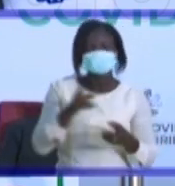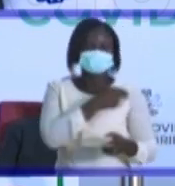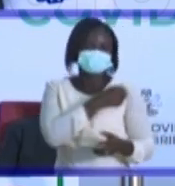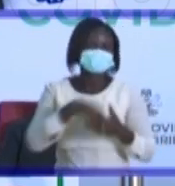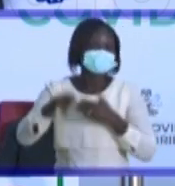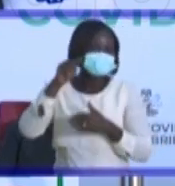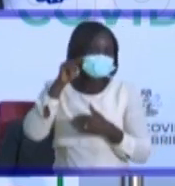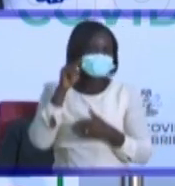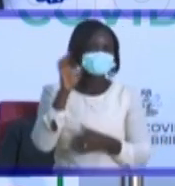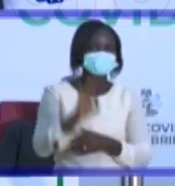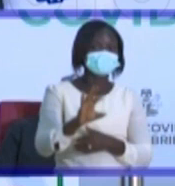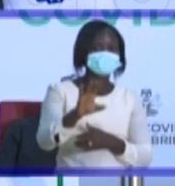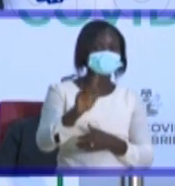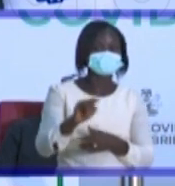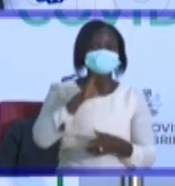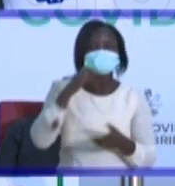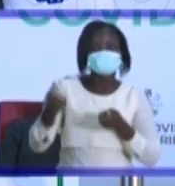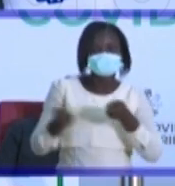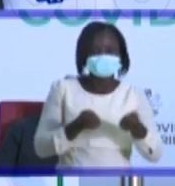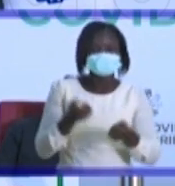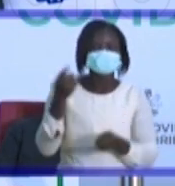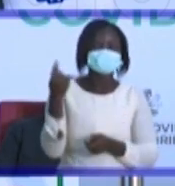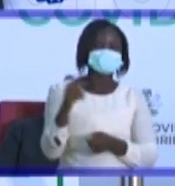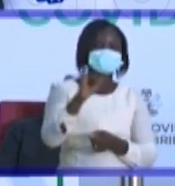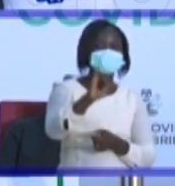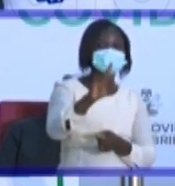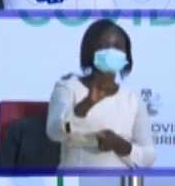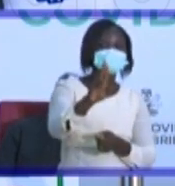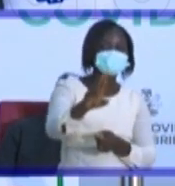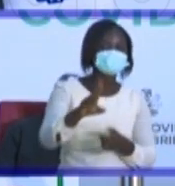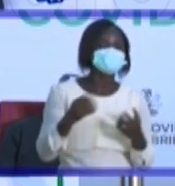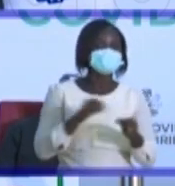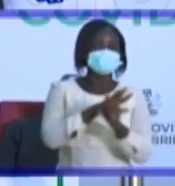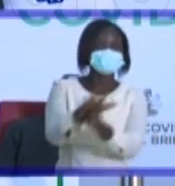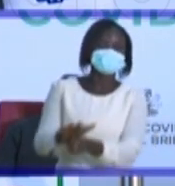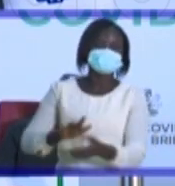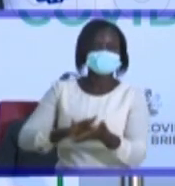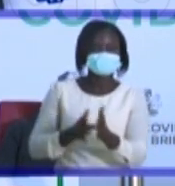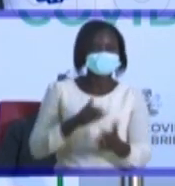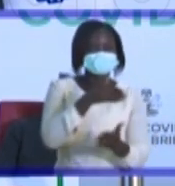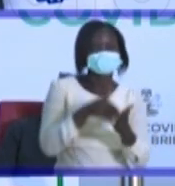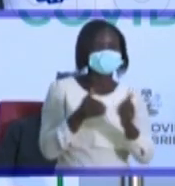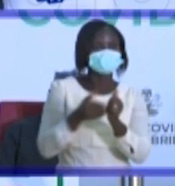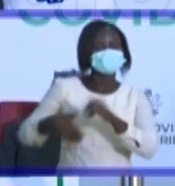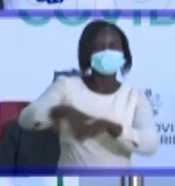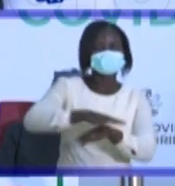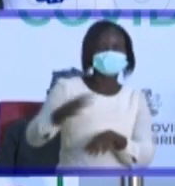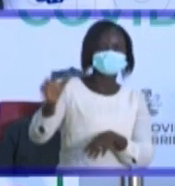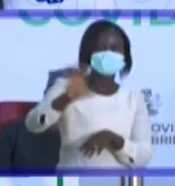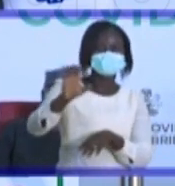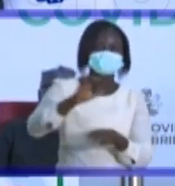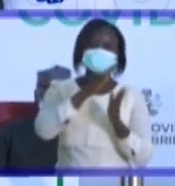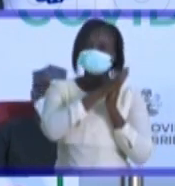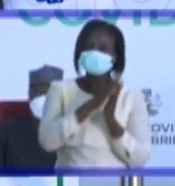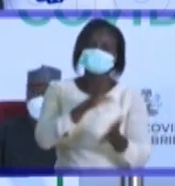The FCT is managing the Idu COVID Treatment Center with over 500 beds capacity,